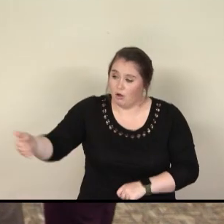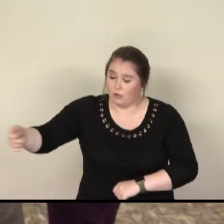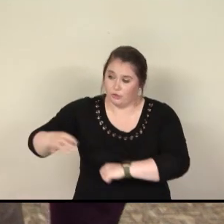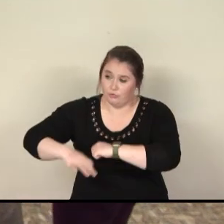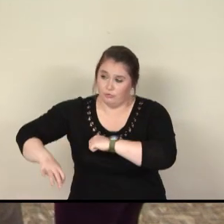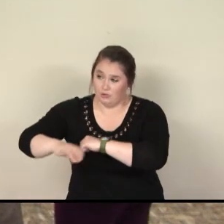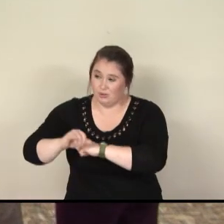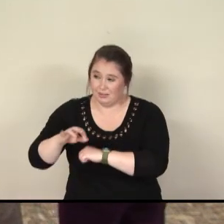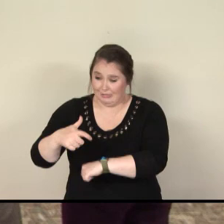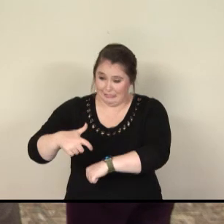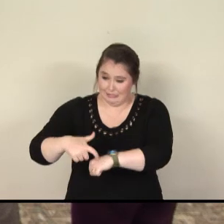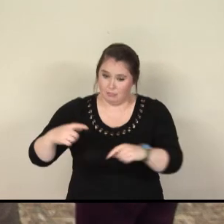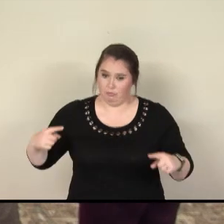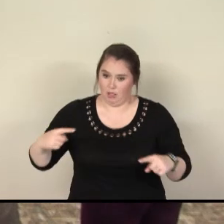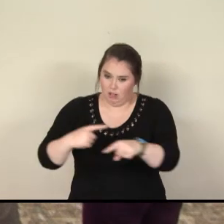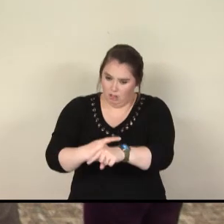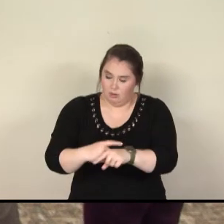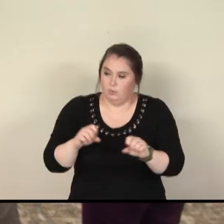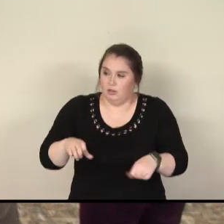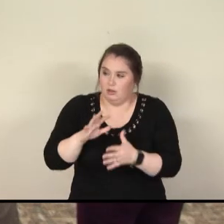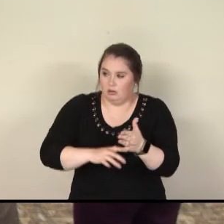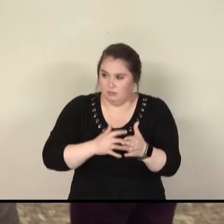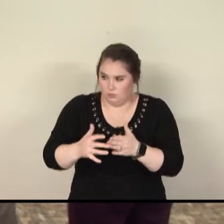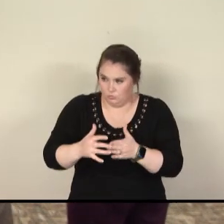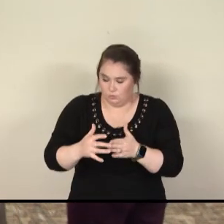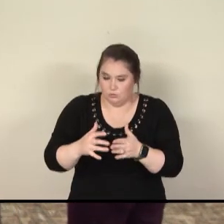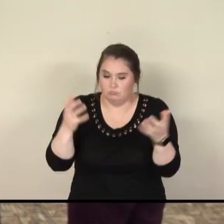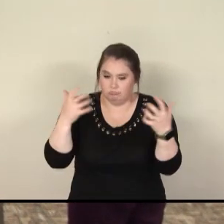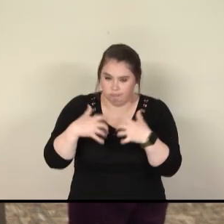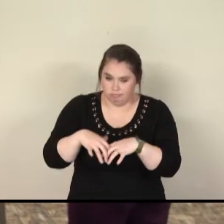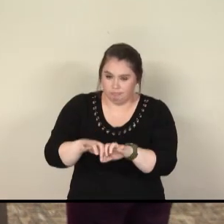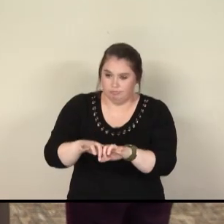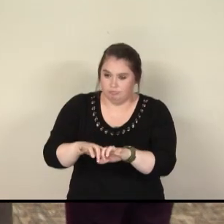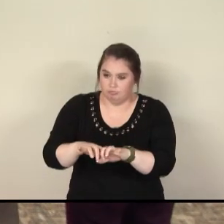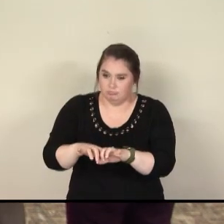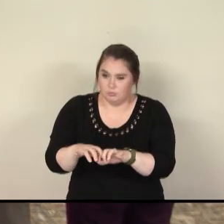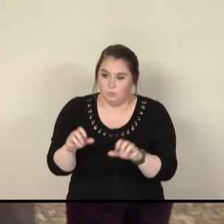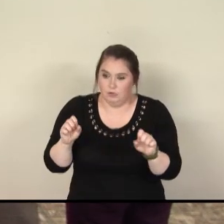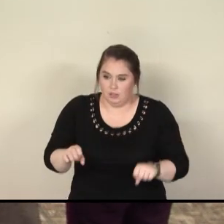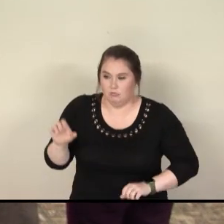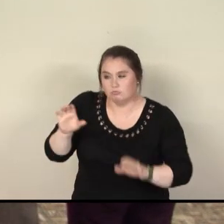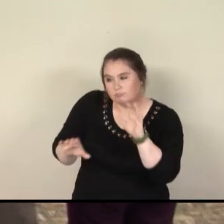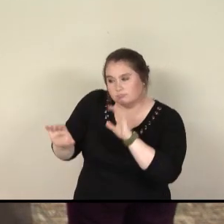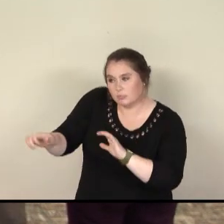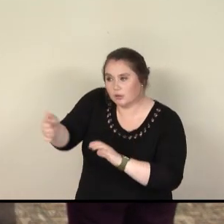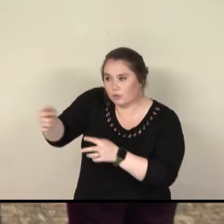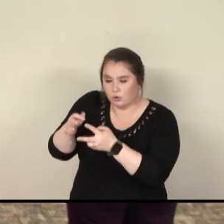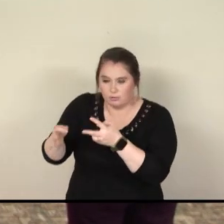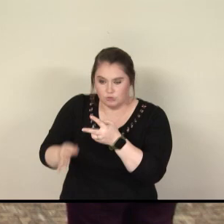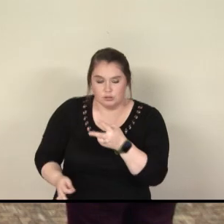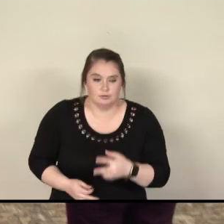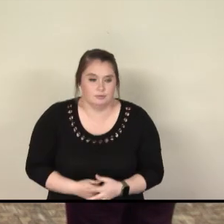doesn't overlap. We may be able to do some scheduling to help out, but we can explore that